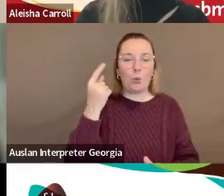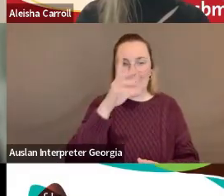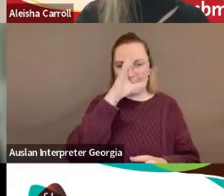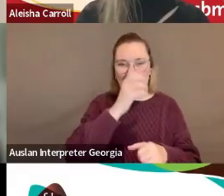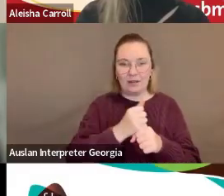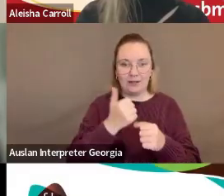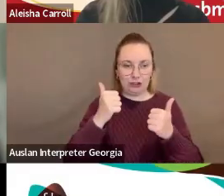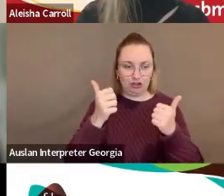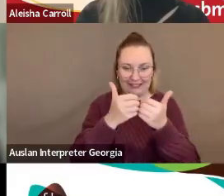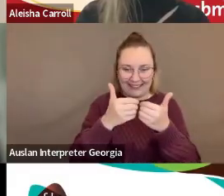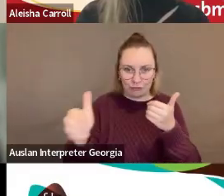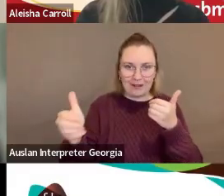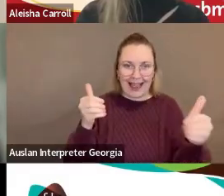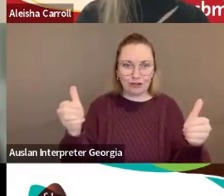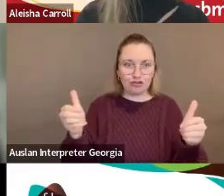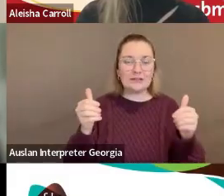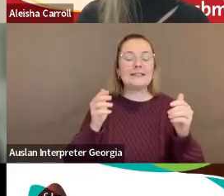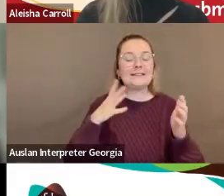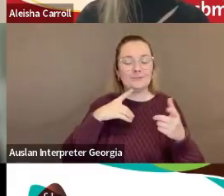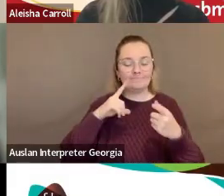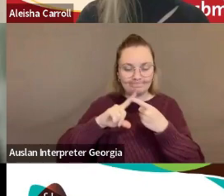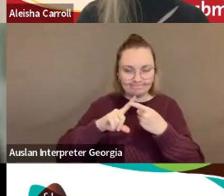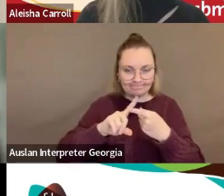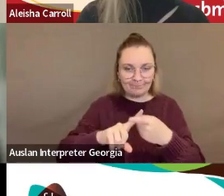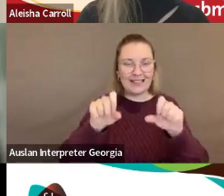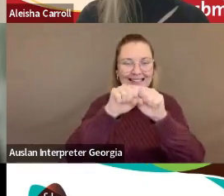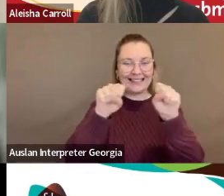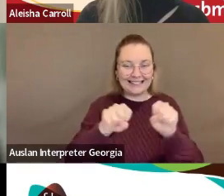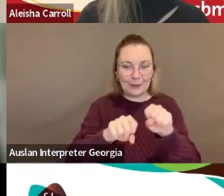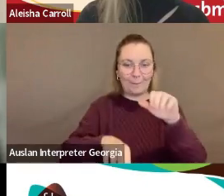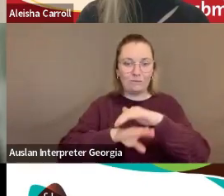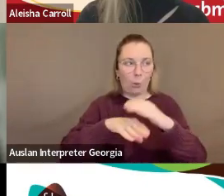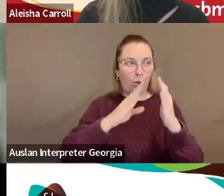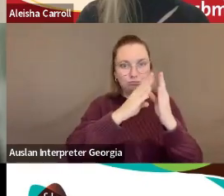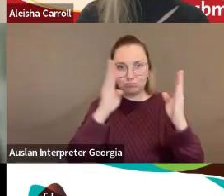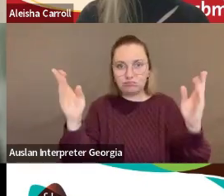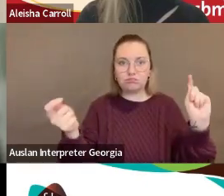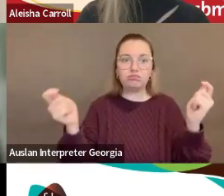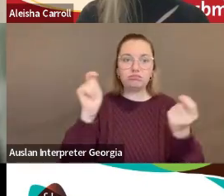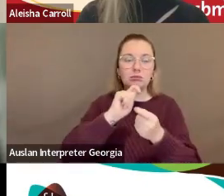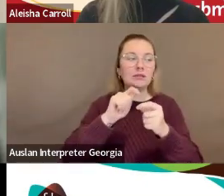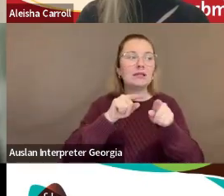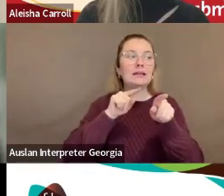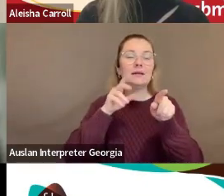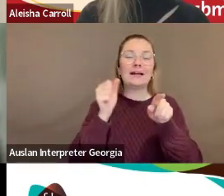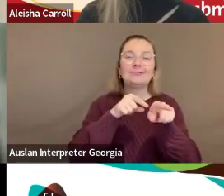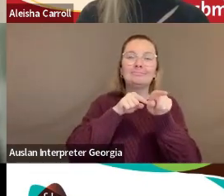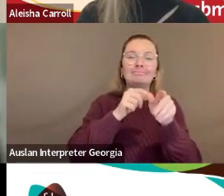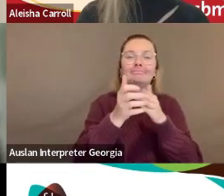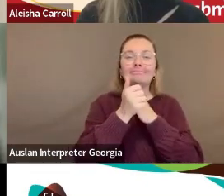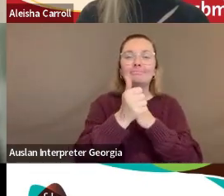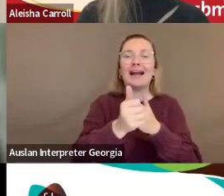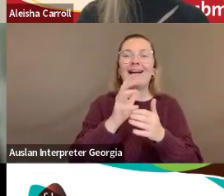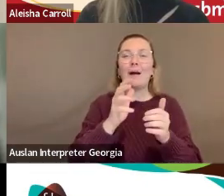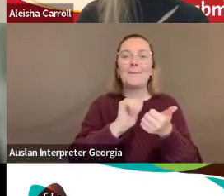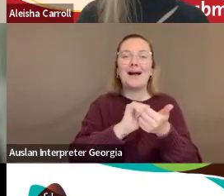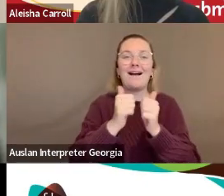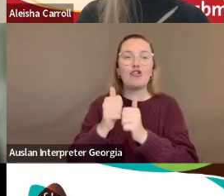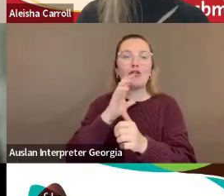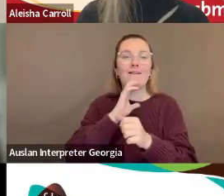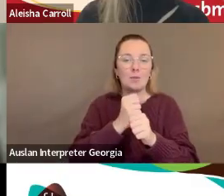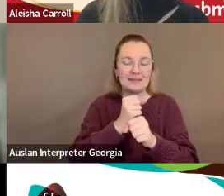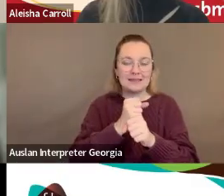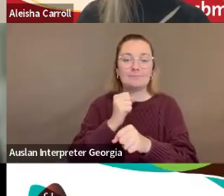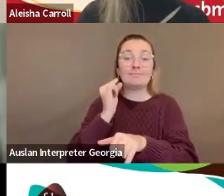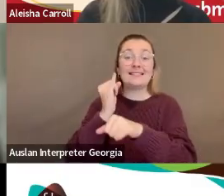ending segregation requires sustained system-wide transformation, and it must be led by partner governments themselves. So